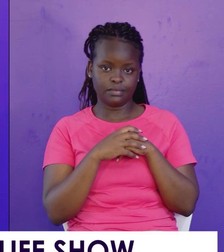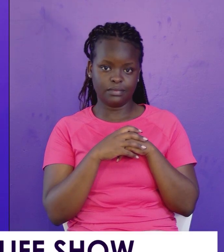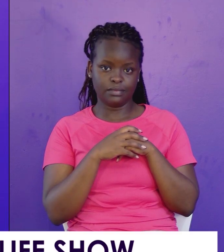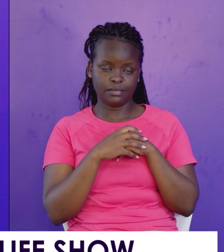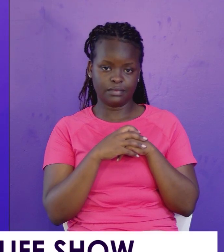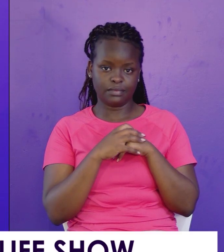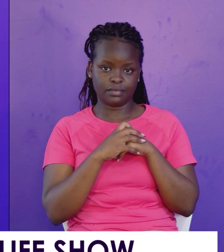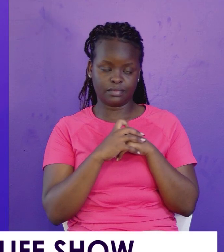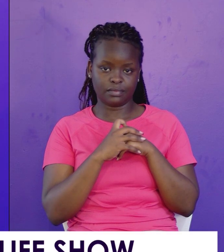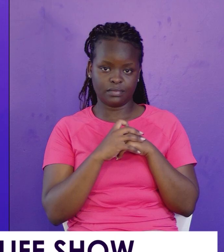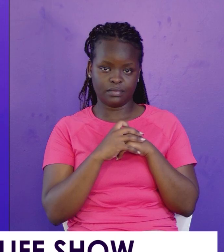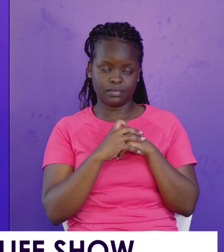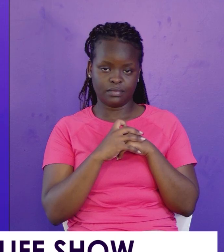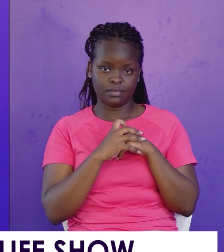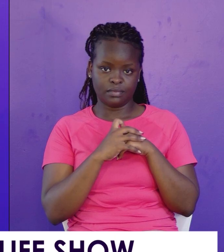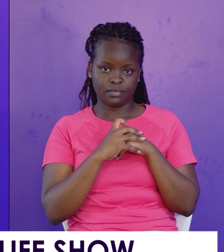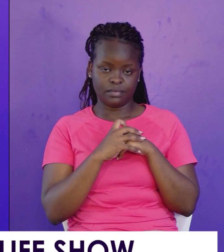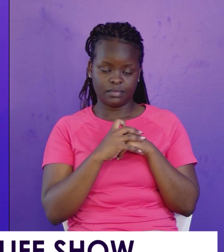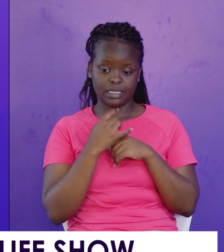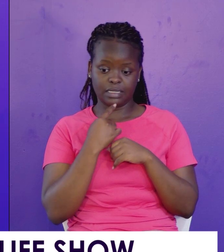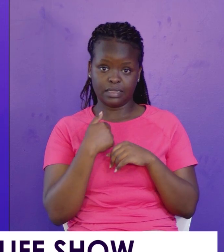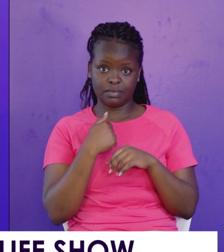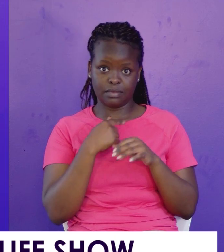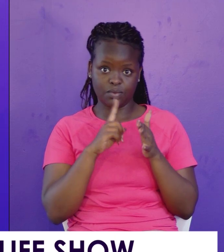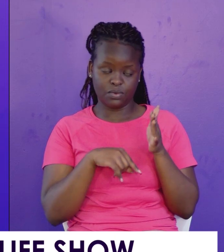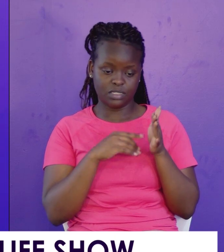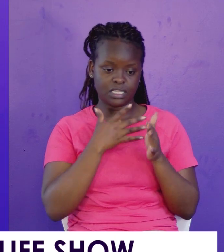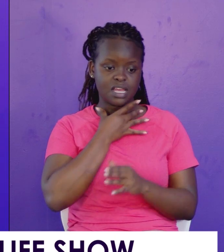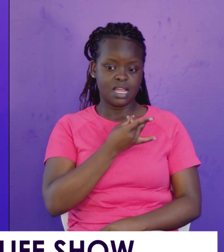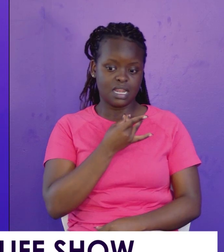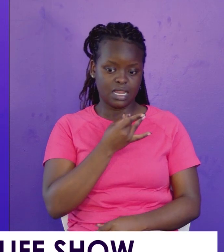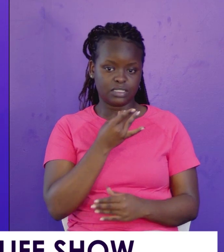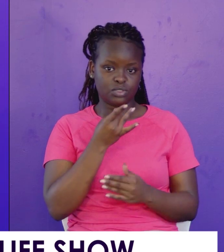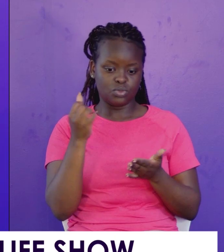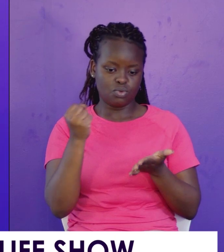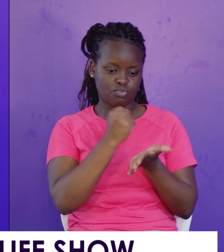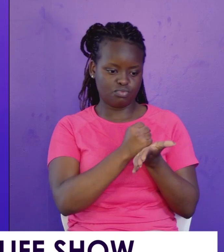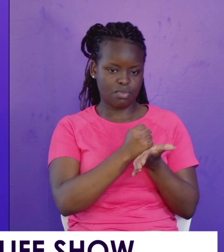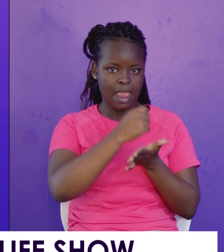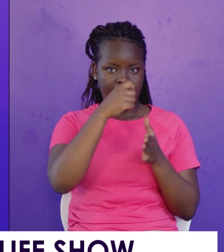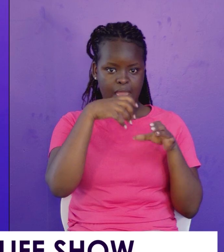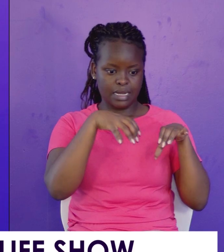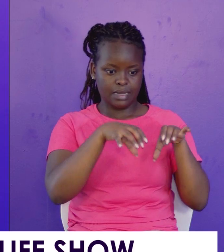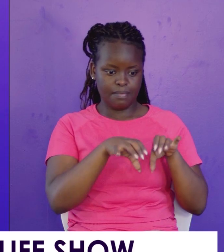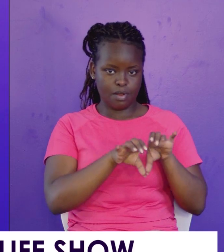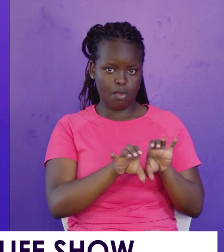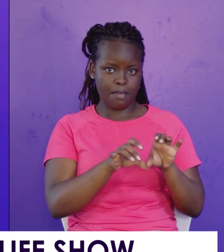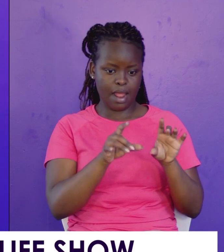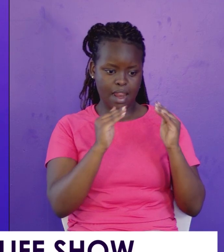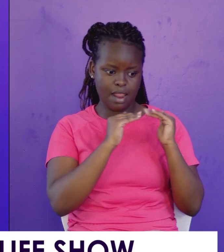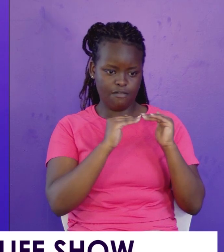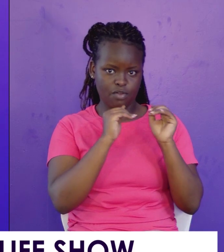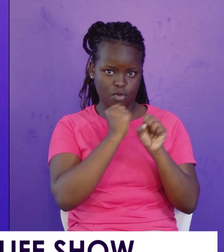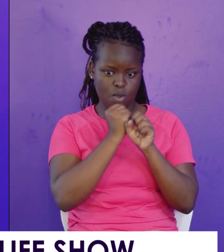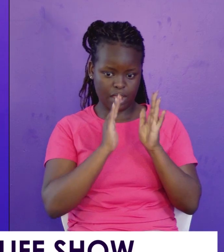in the hospitality industry. And he told me that he prefers to hire diploma level workers than